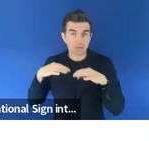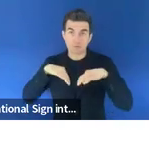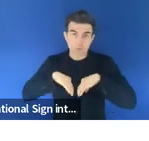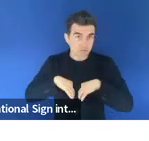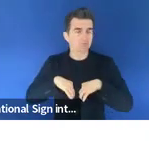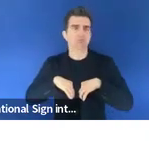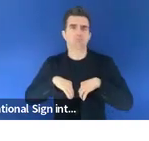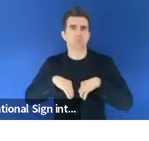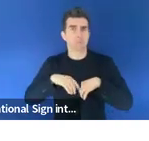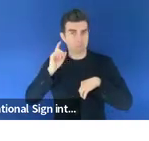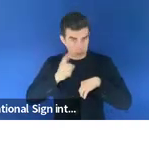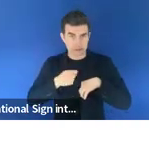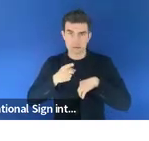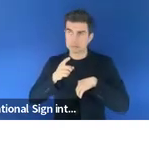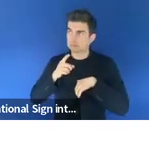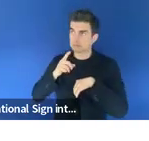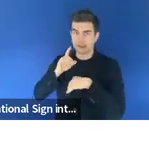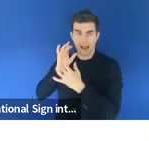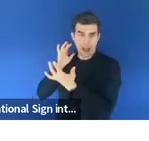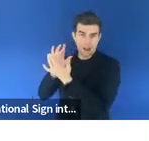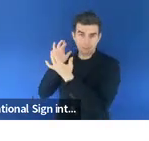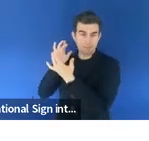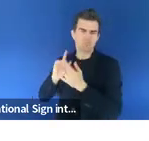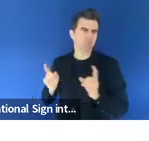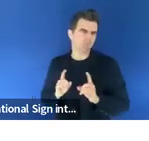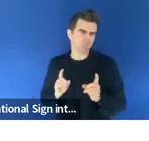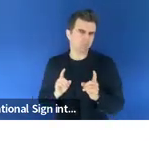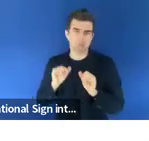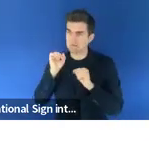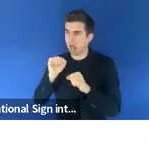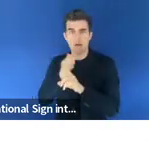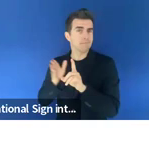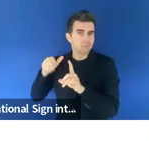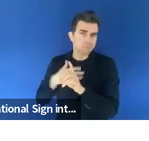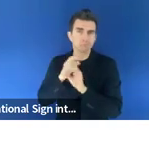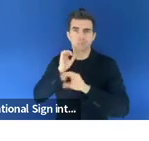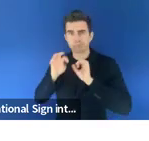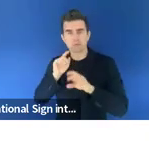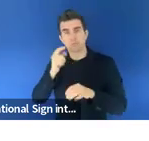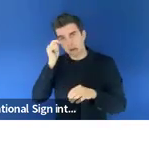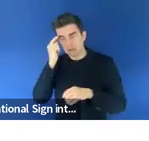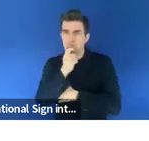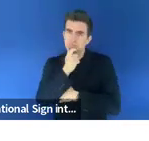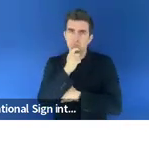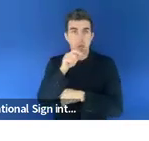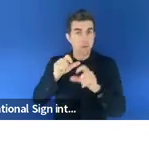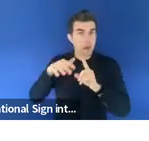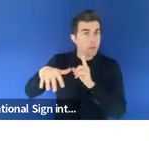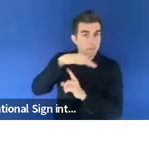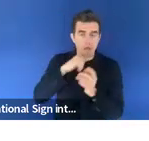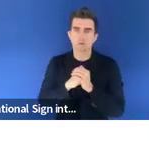of lever your way into their world and into influencing their